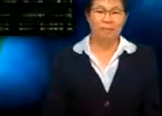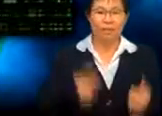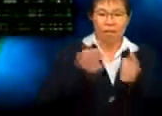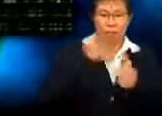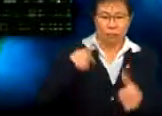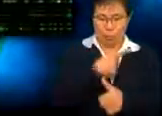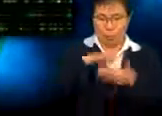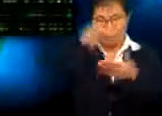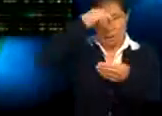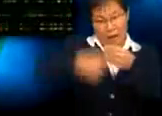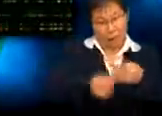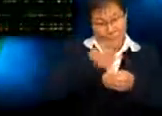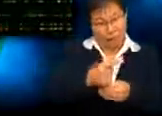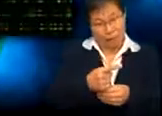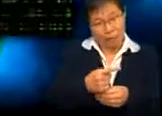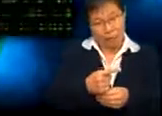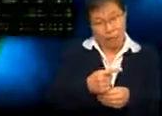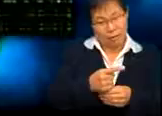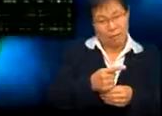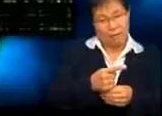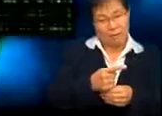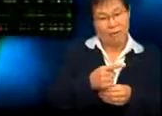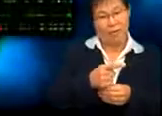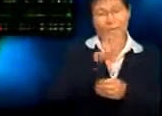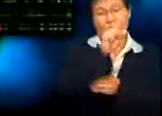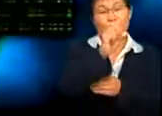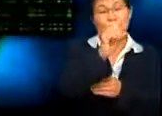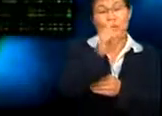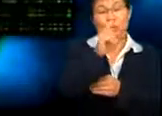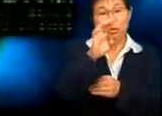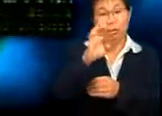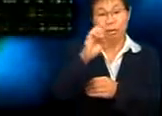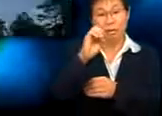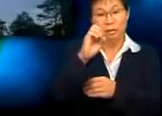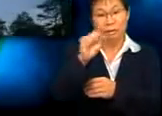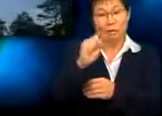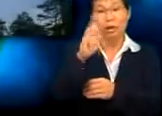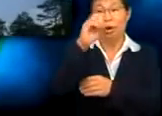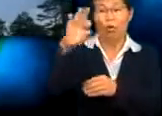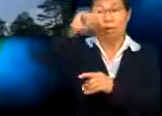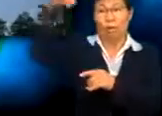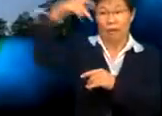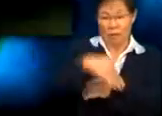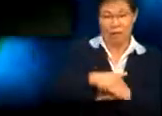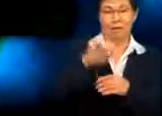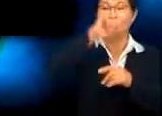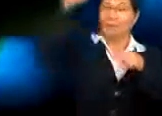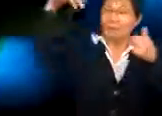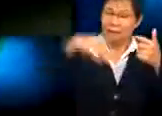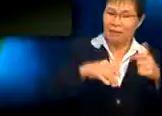First, we learned about the sources of light. That is, the sun,